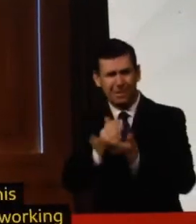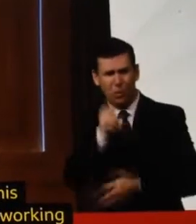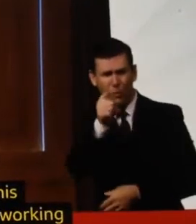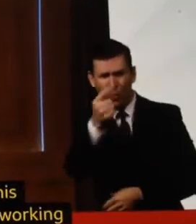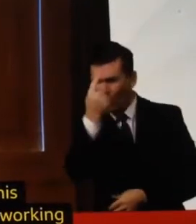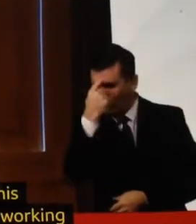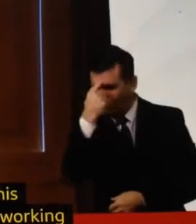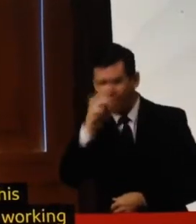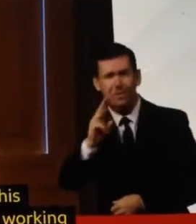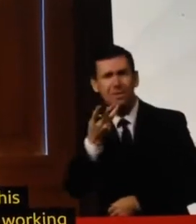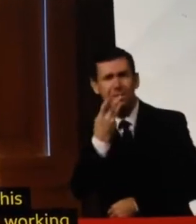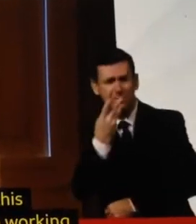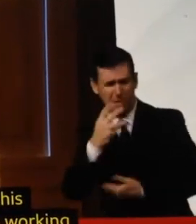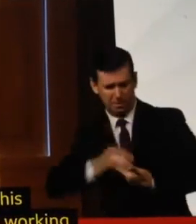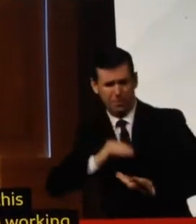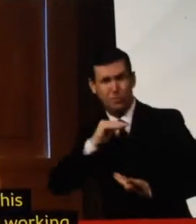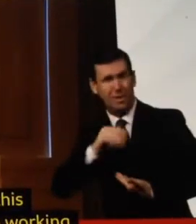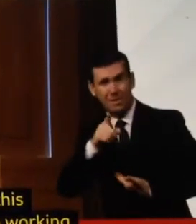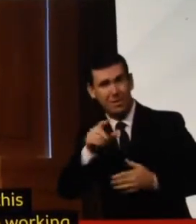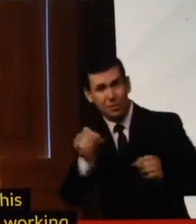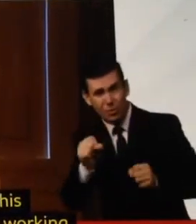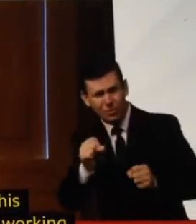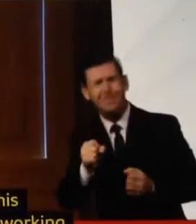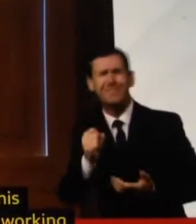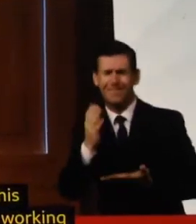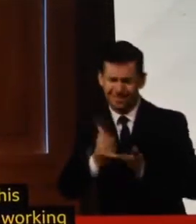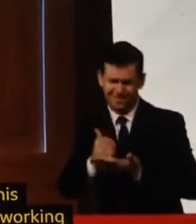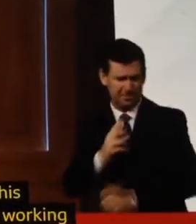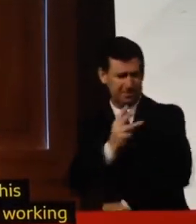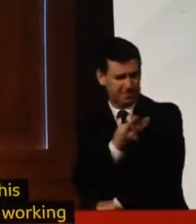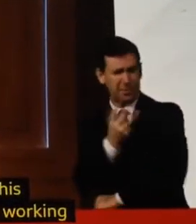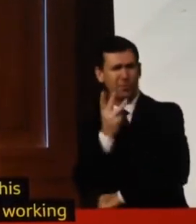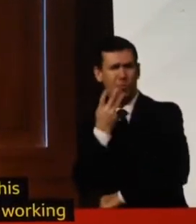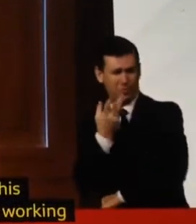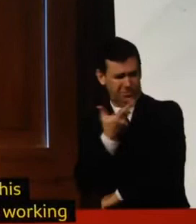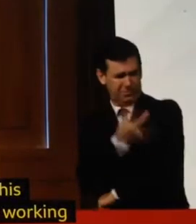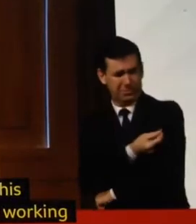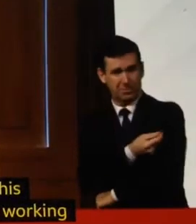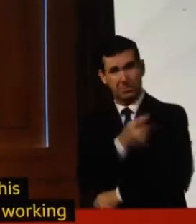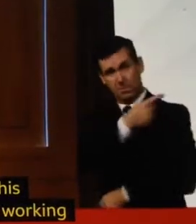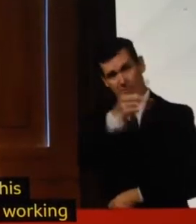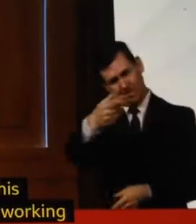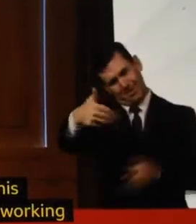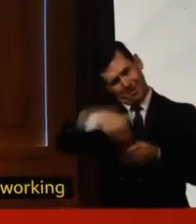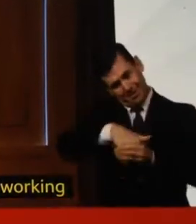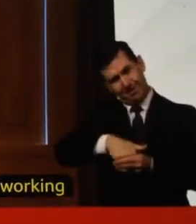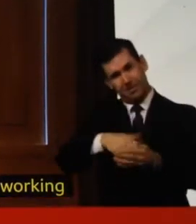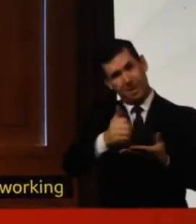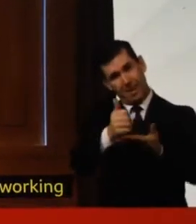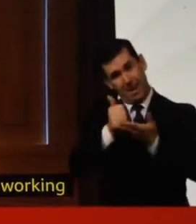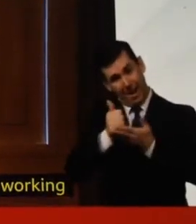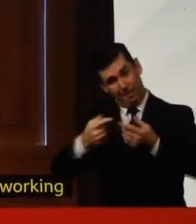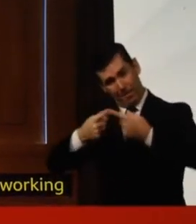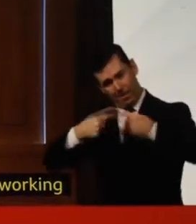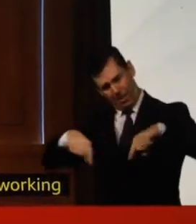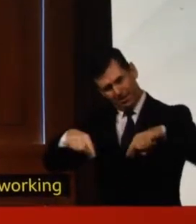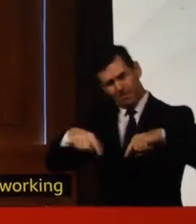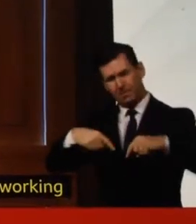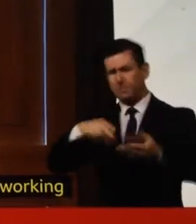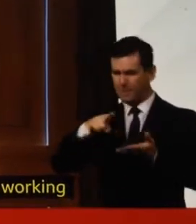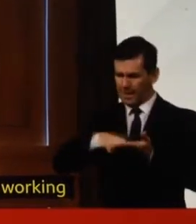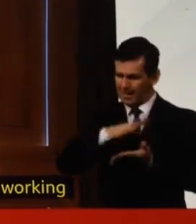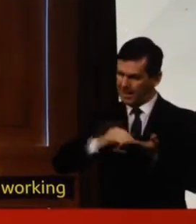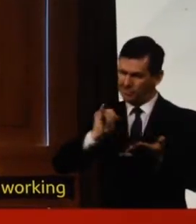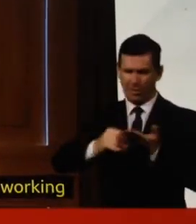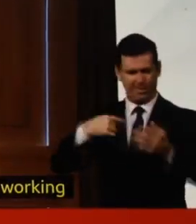you're able to, come forward and join this fight against Omicron. Because I promise you, if you can come and help us, our NHS will be